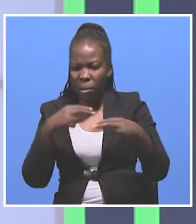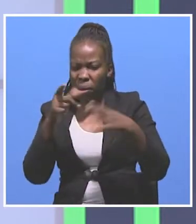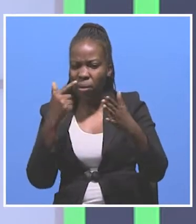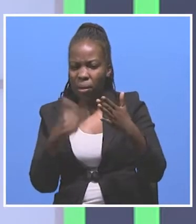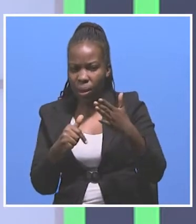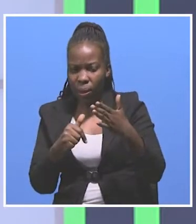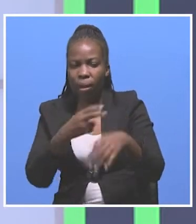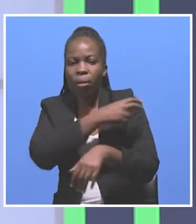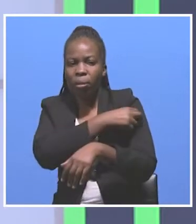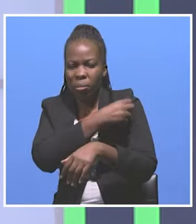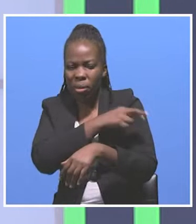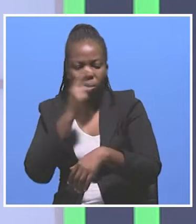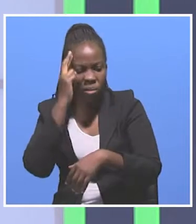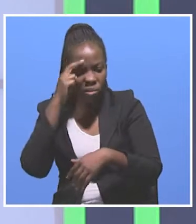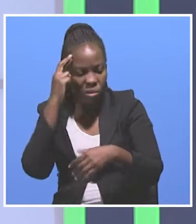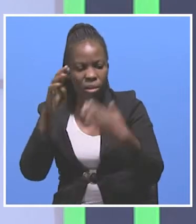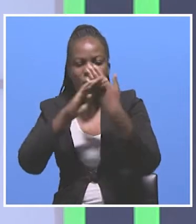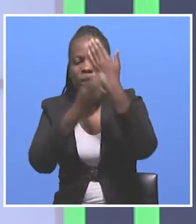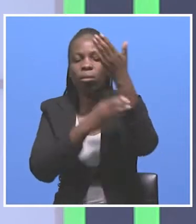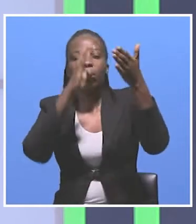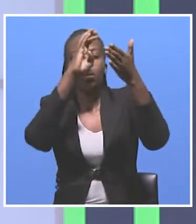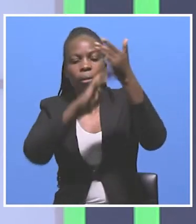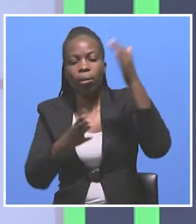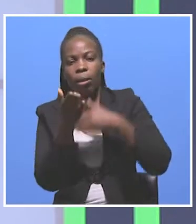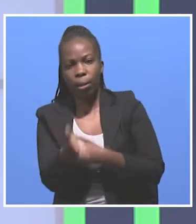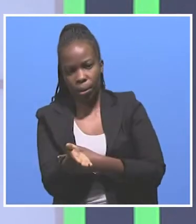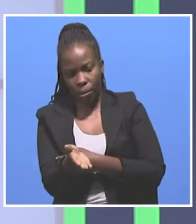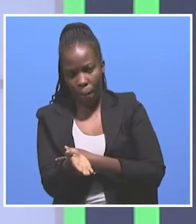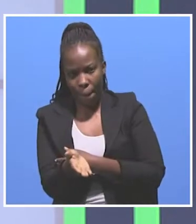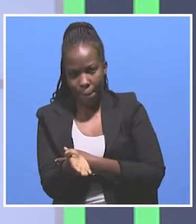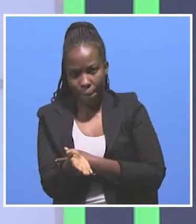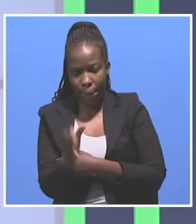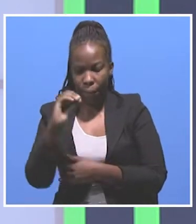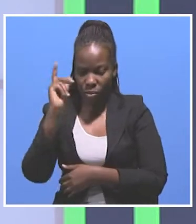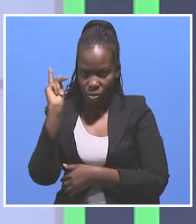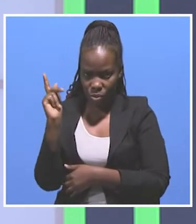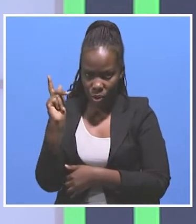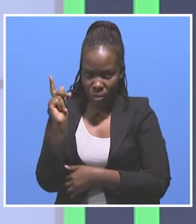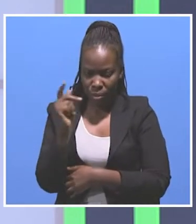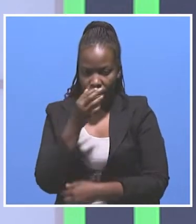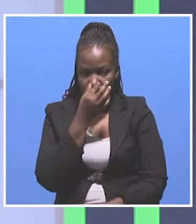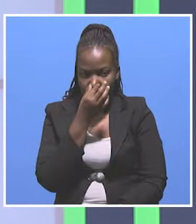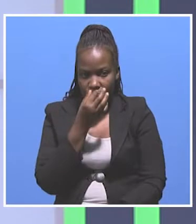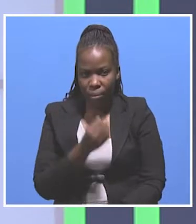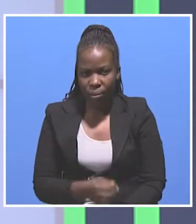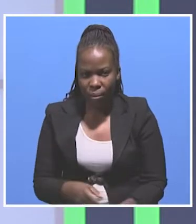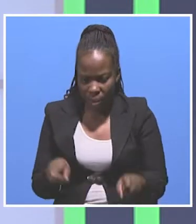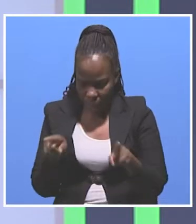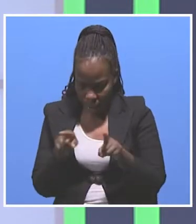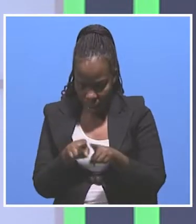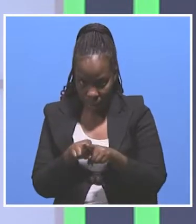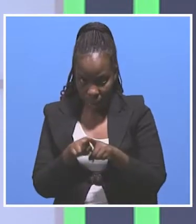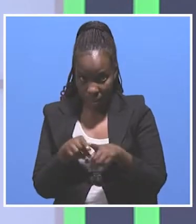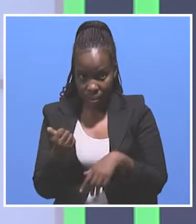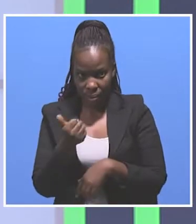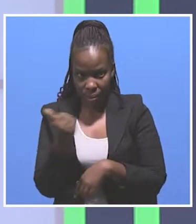for interrupting the pregnancy. We call it interrupting the pregnancy. Okay. Then there's also another